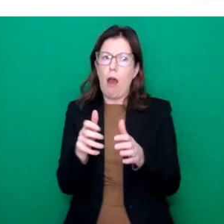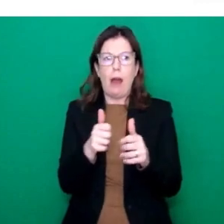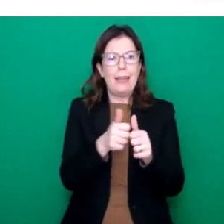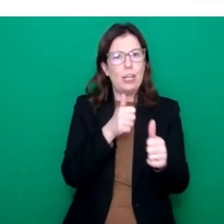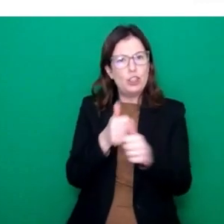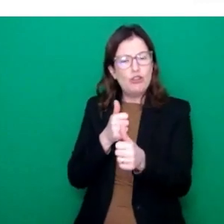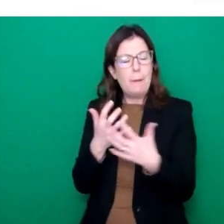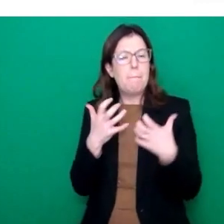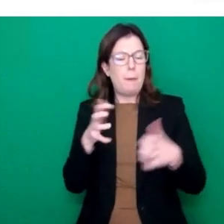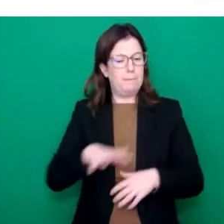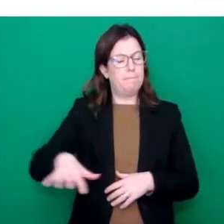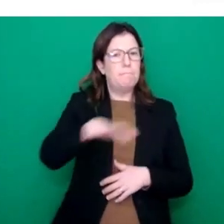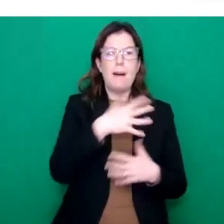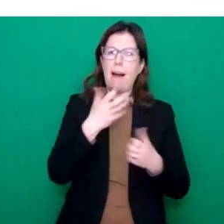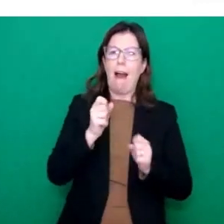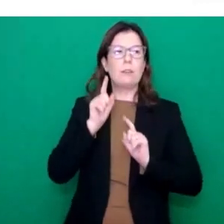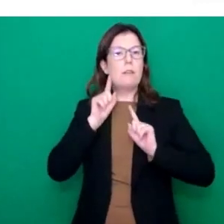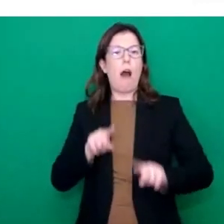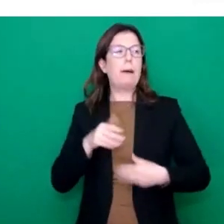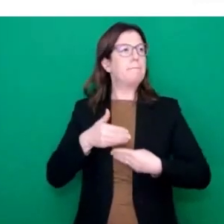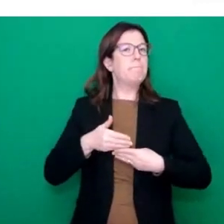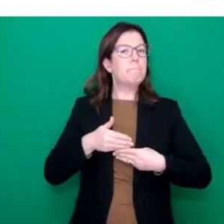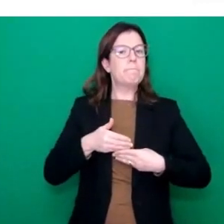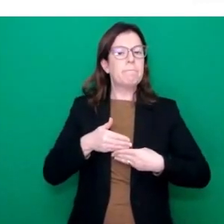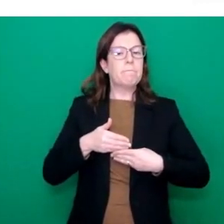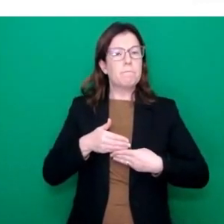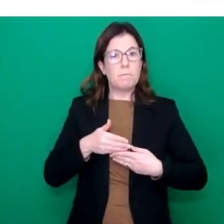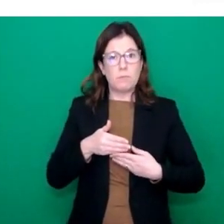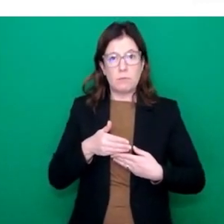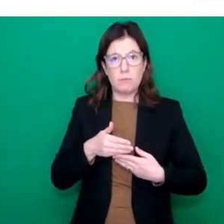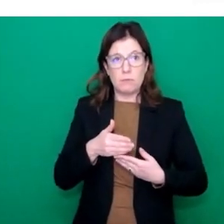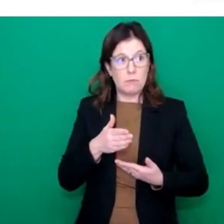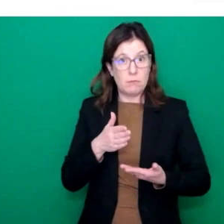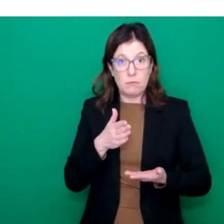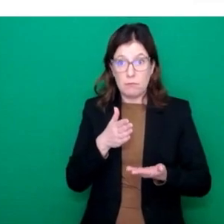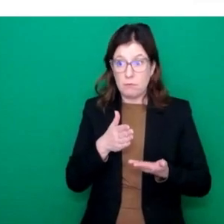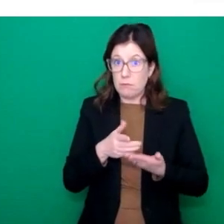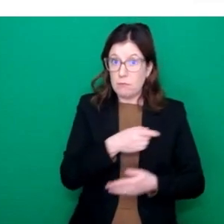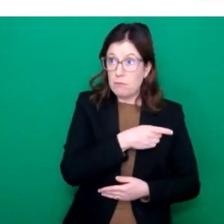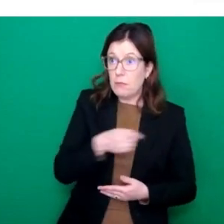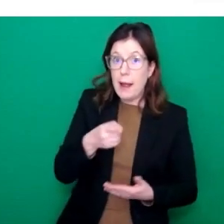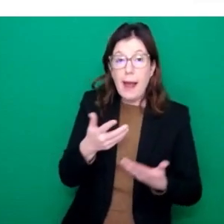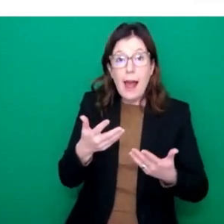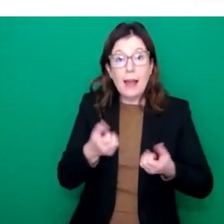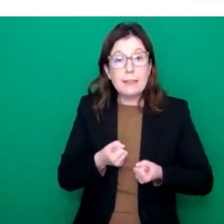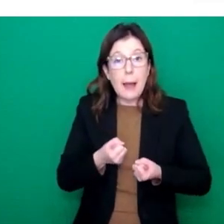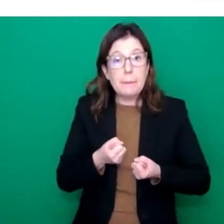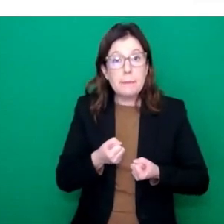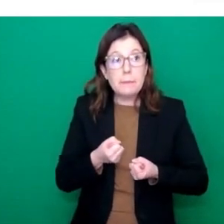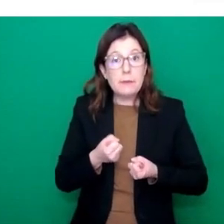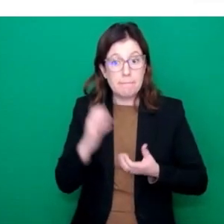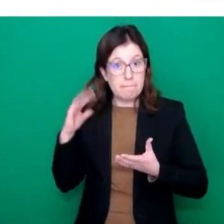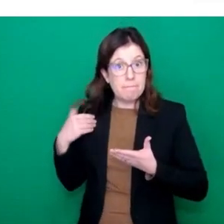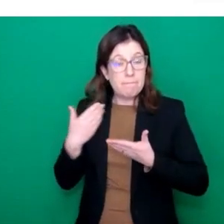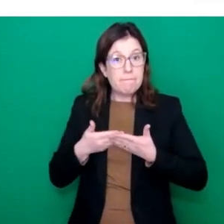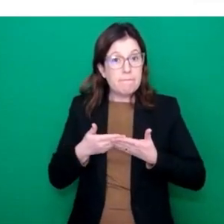in general. Therefore, are we really ready to be real and take ownership of our history